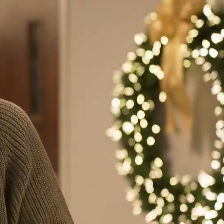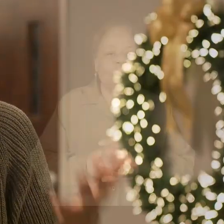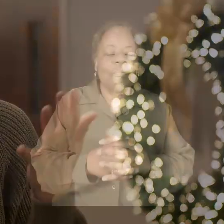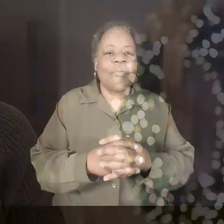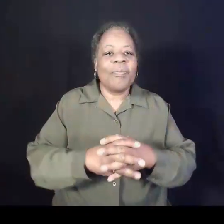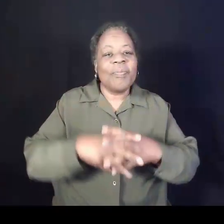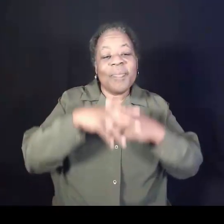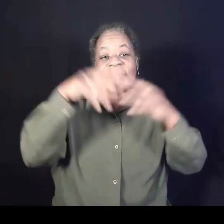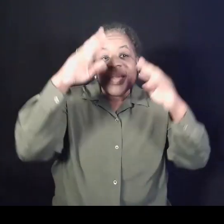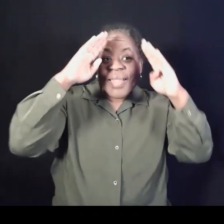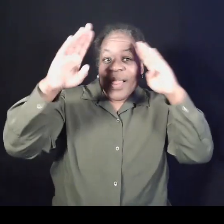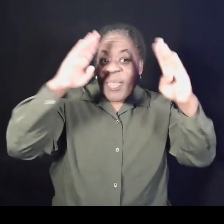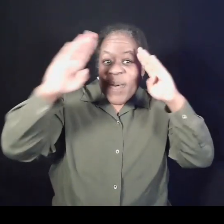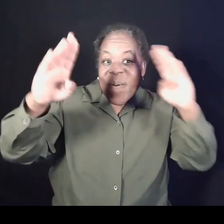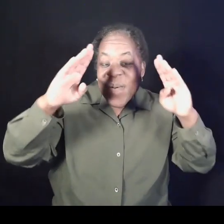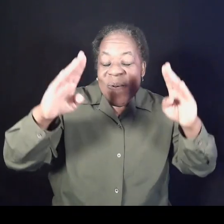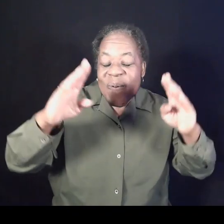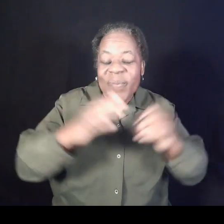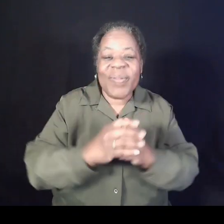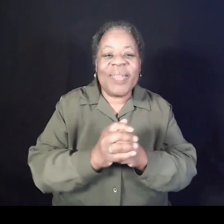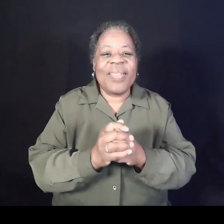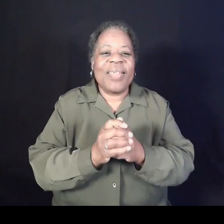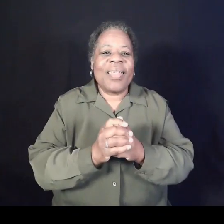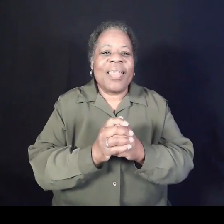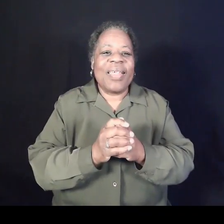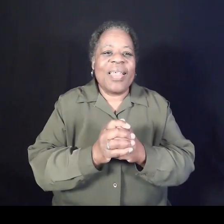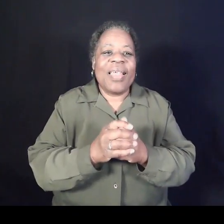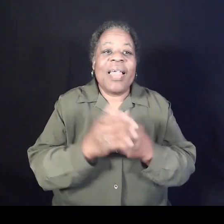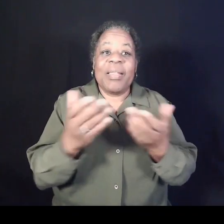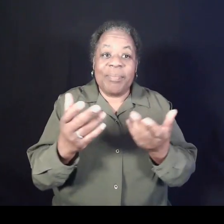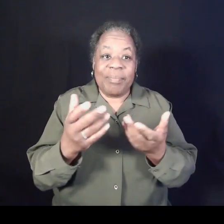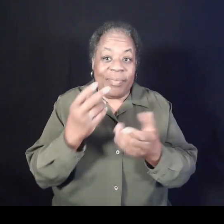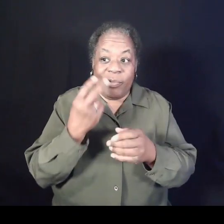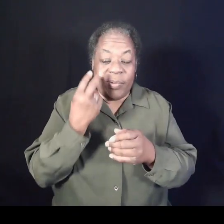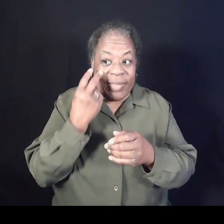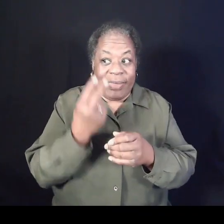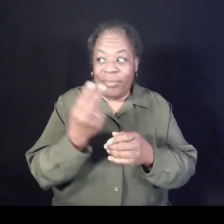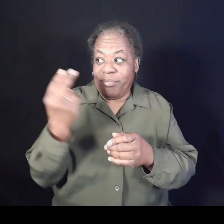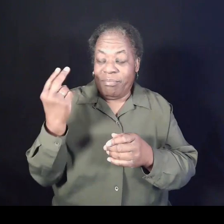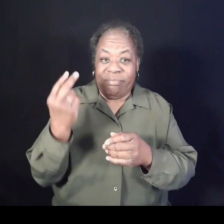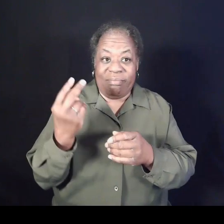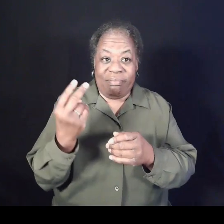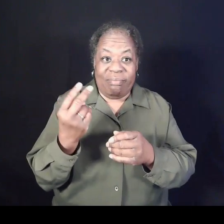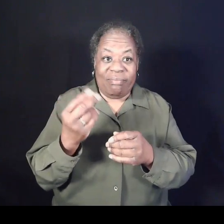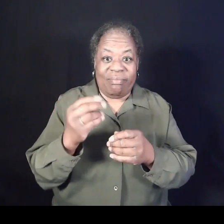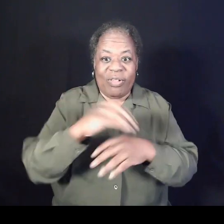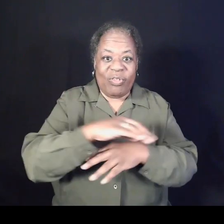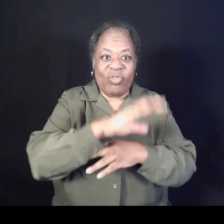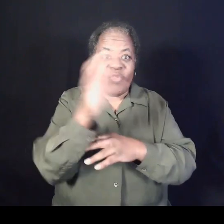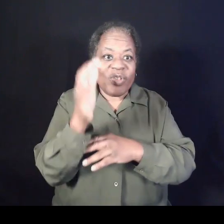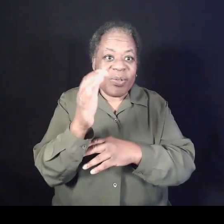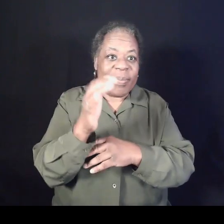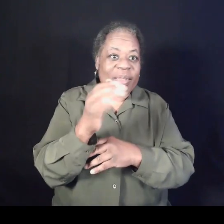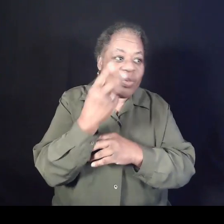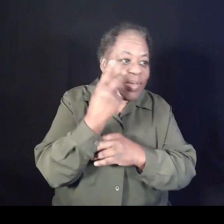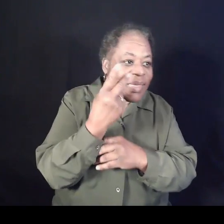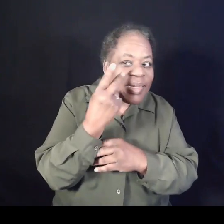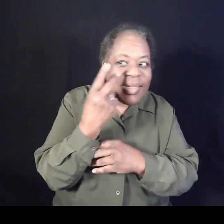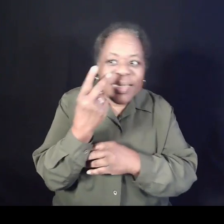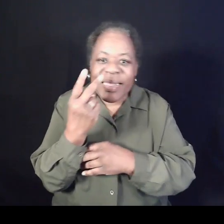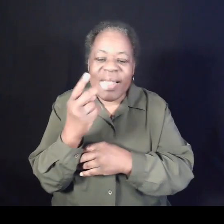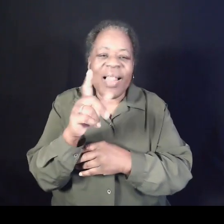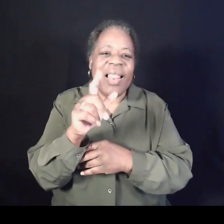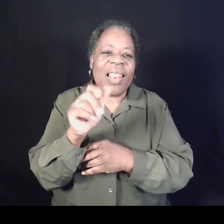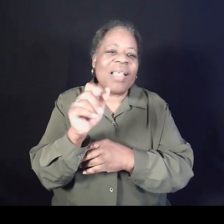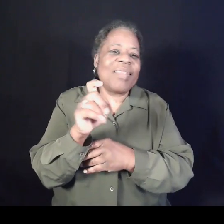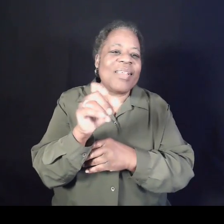Hello, everyone. Hope you're all doing well today. As you can see, it's beginning to look a lot like Christmas around here in our Lexington campus.